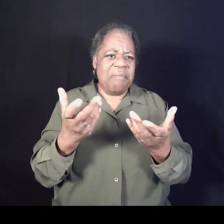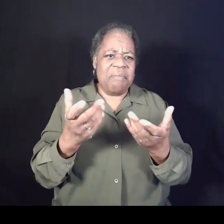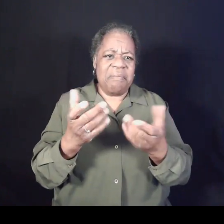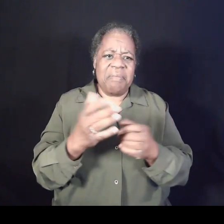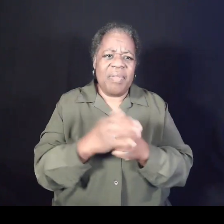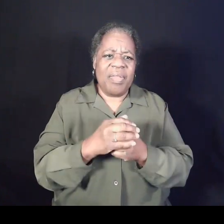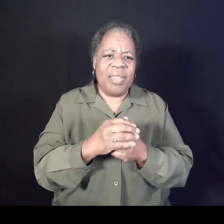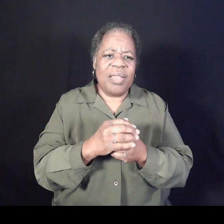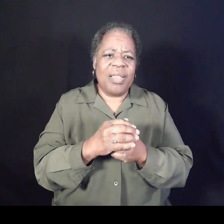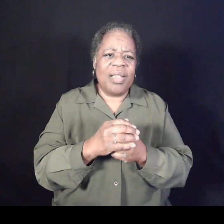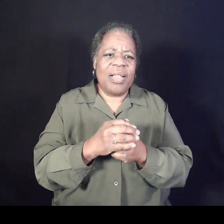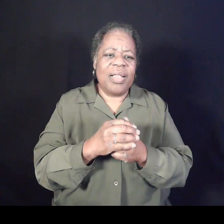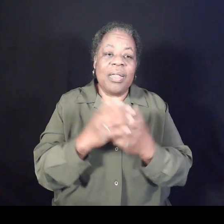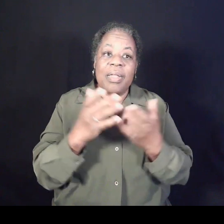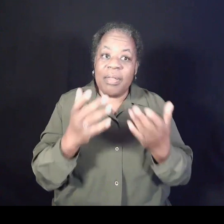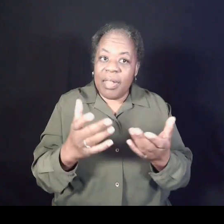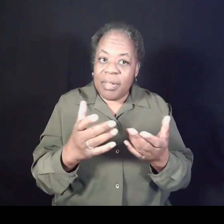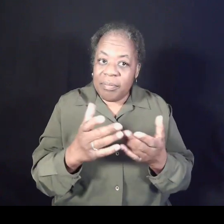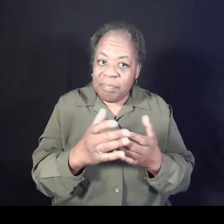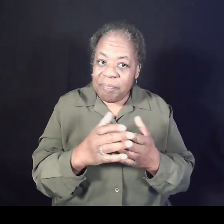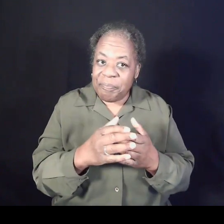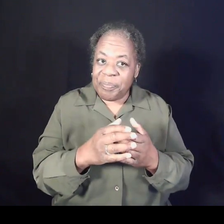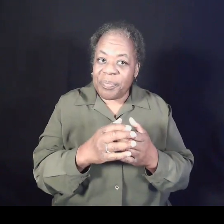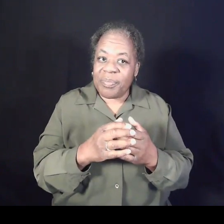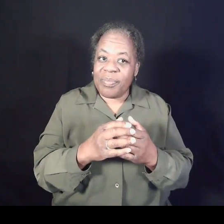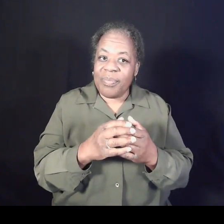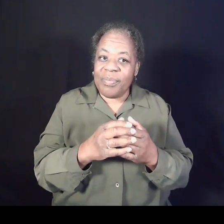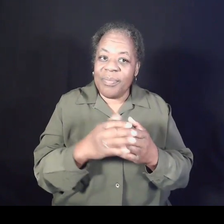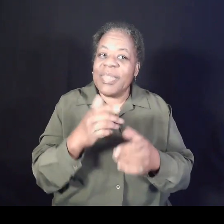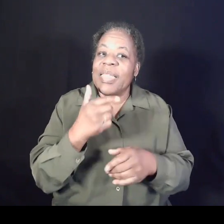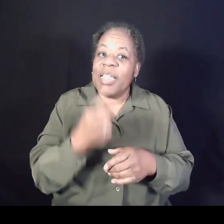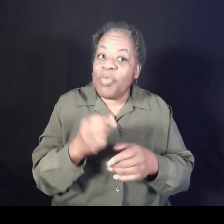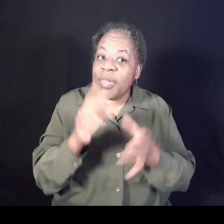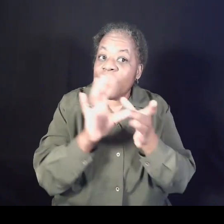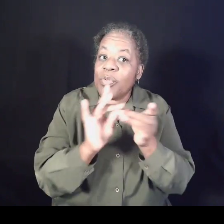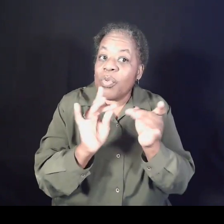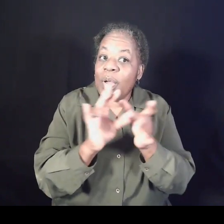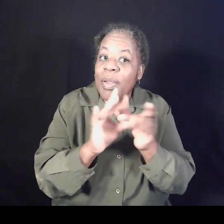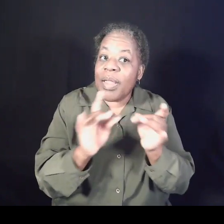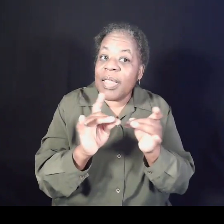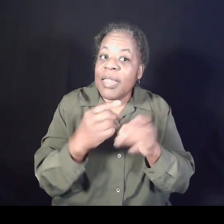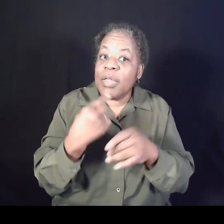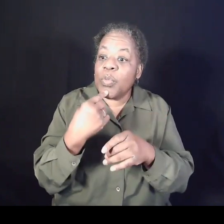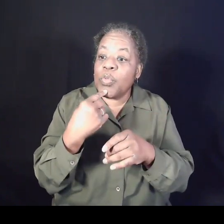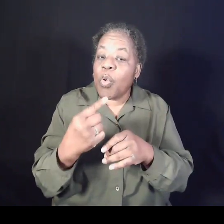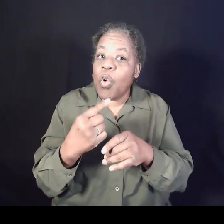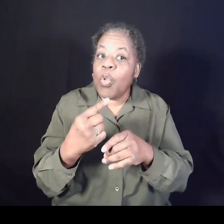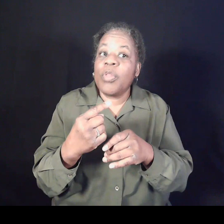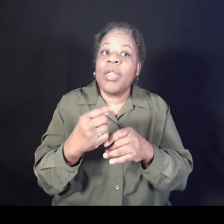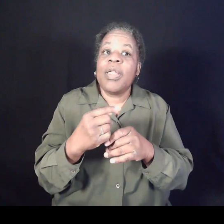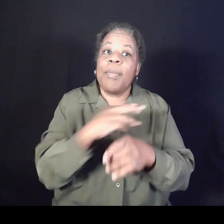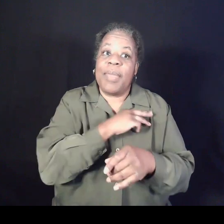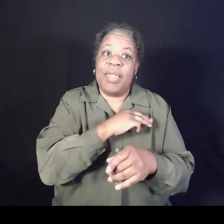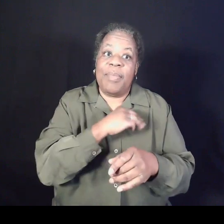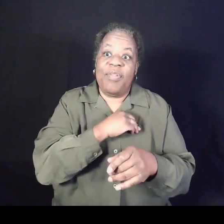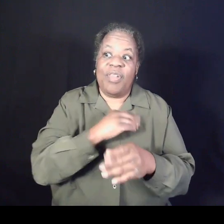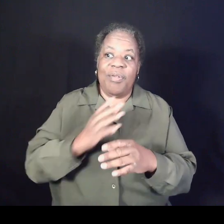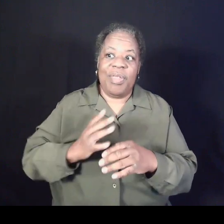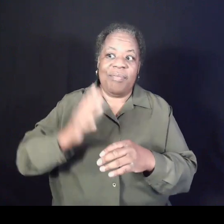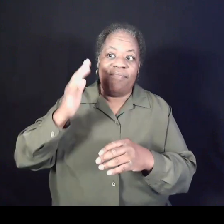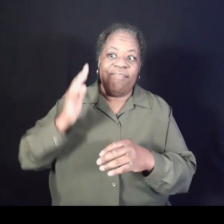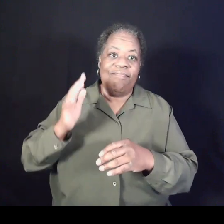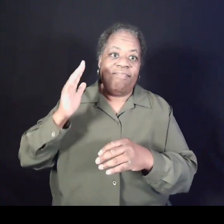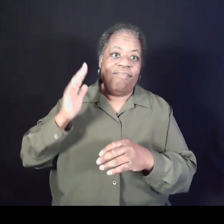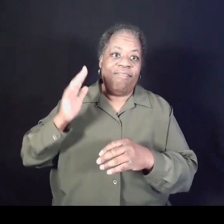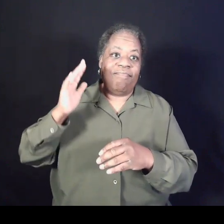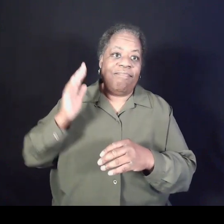Well, it turns out there's a fascinating story told by a missionary of a previous generation